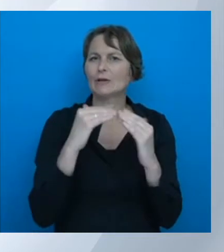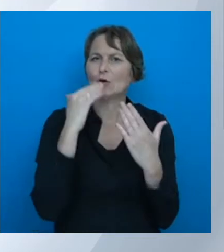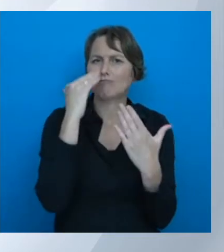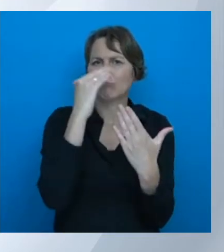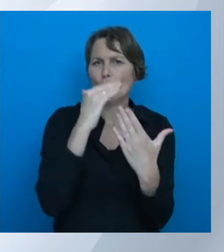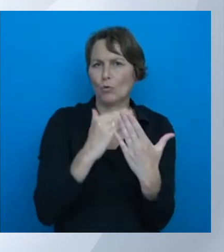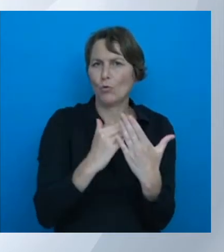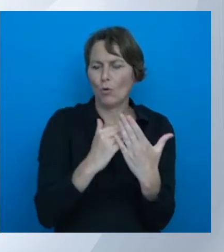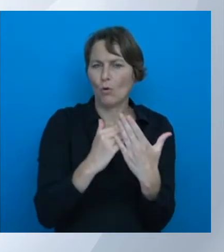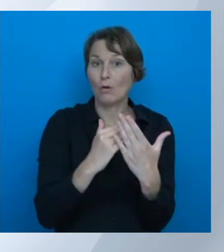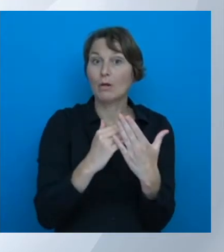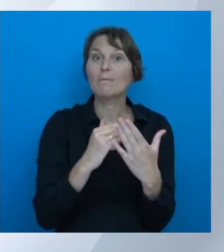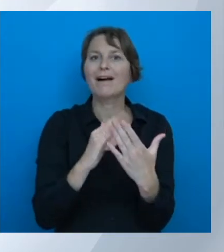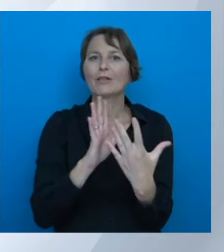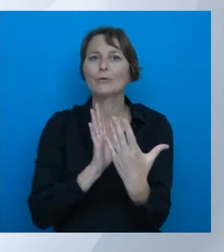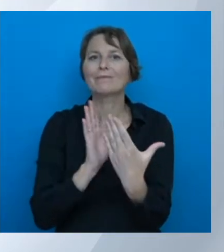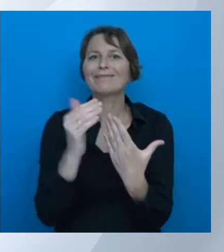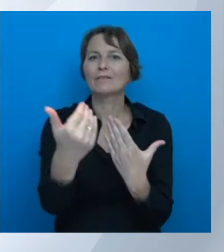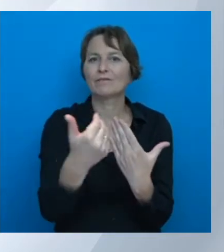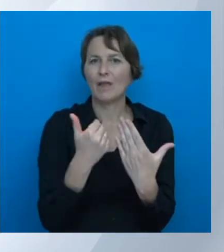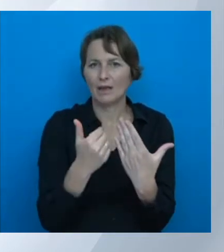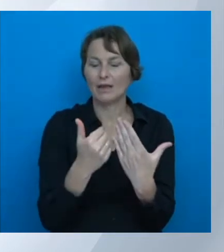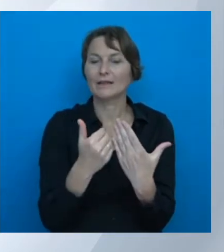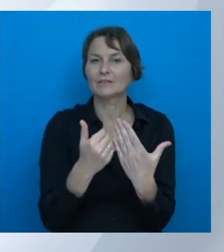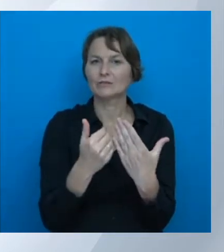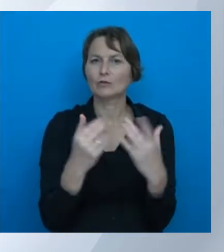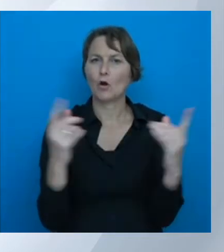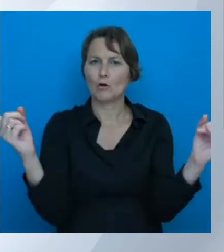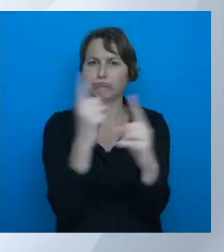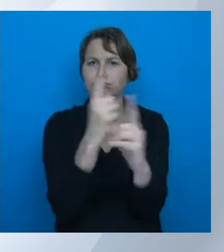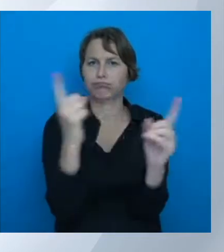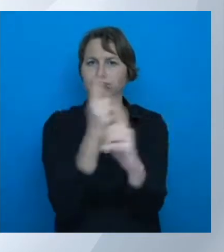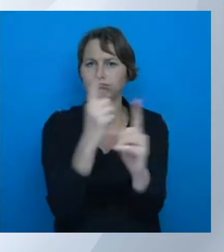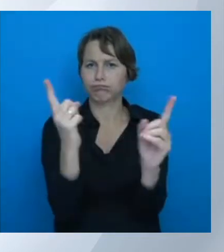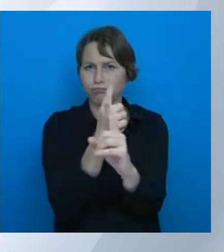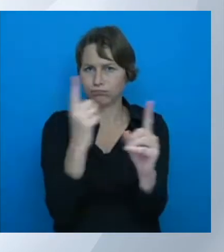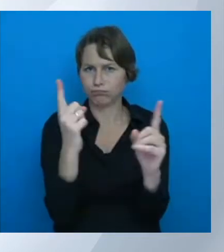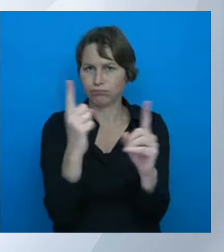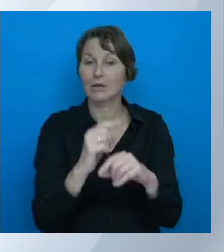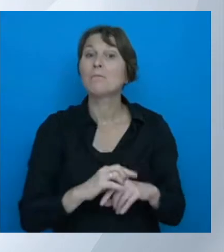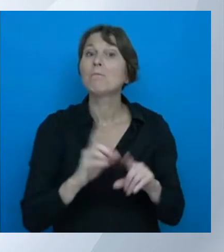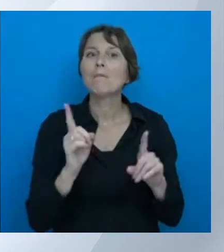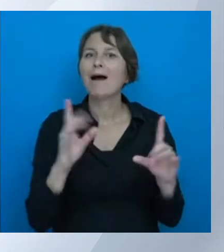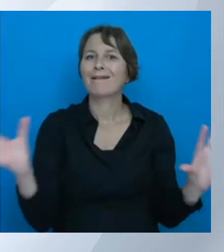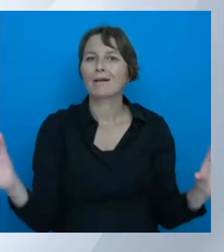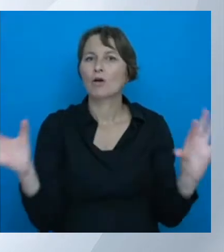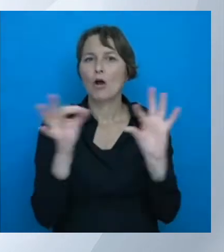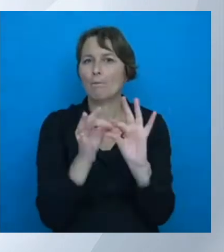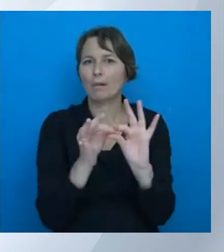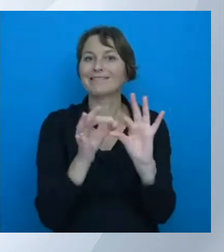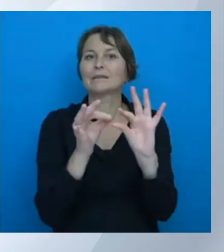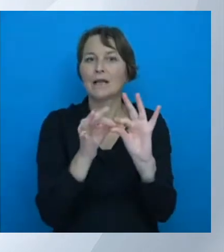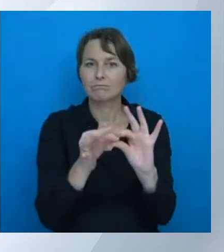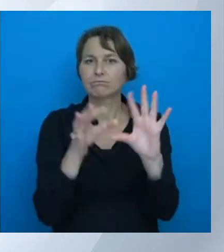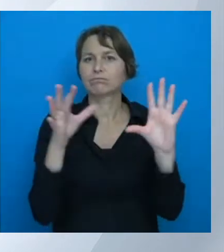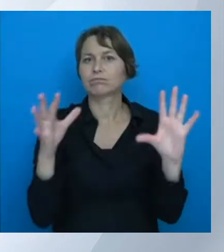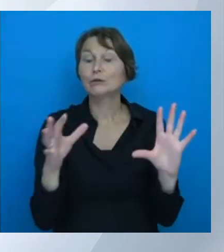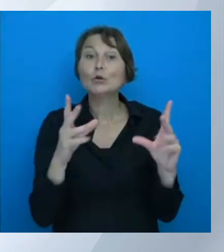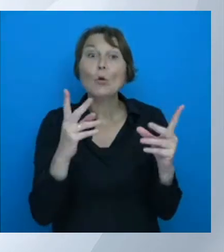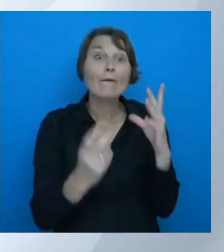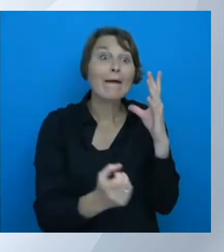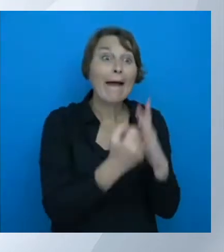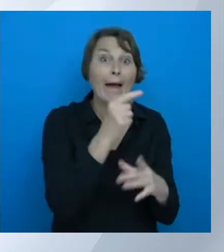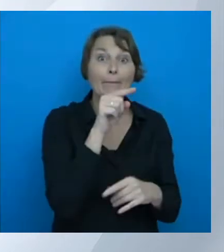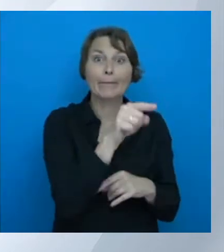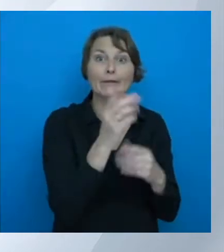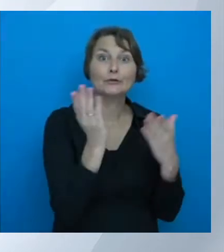interfaces. These services are very much decoupled, meaning that if you do some changes in one service, they does not